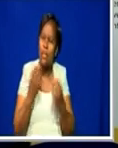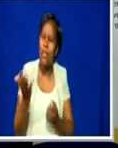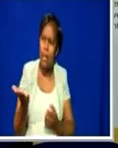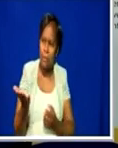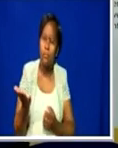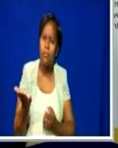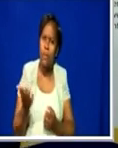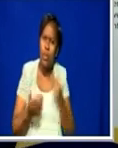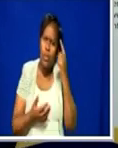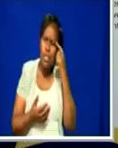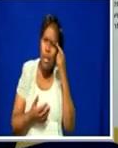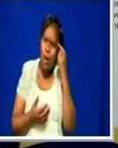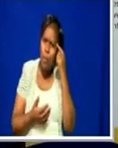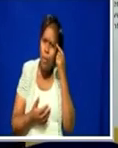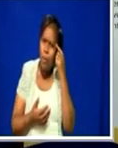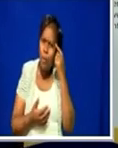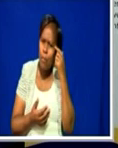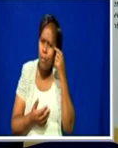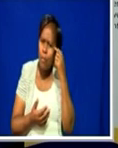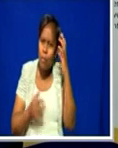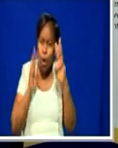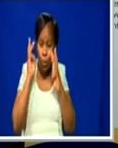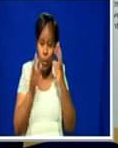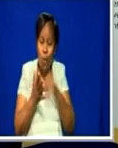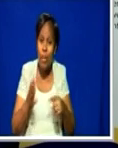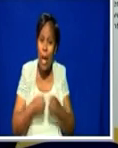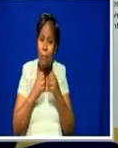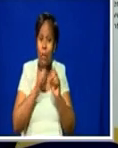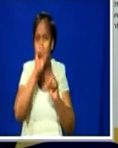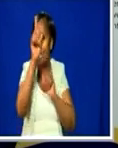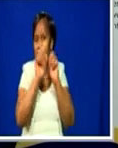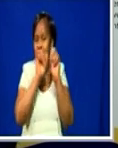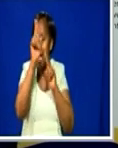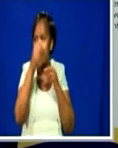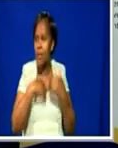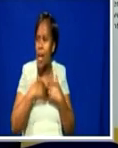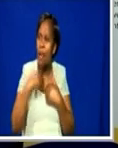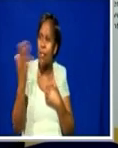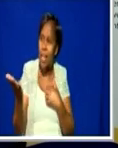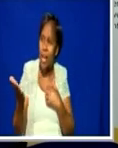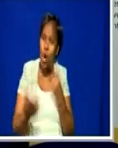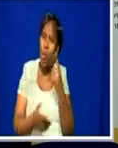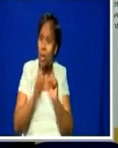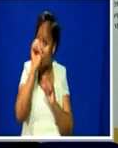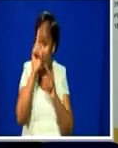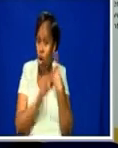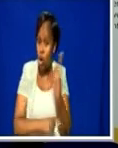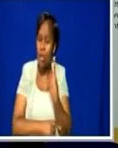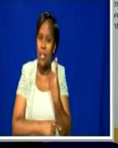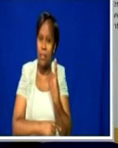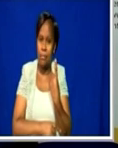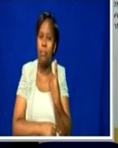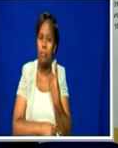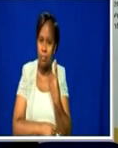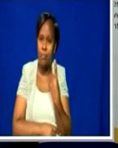Yeah, because the wonder here is how now we have the planet. You've talked about the star, the star here called, Yes, called only the sun. one star. One star. Remember, it's only one